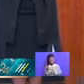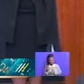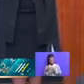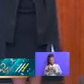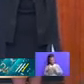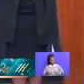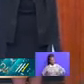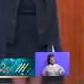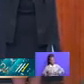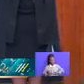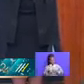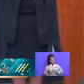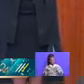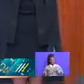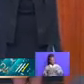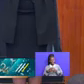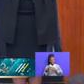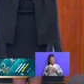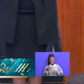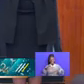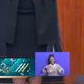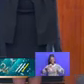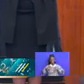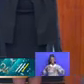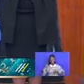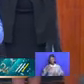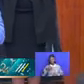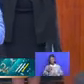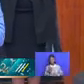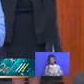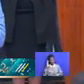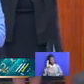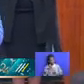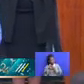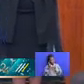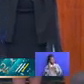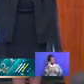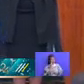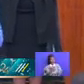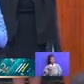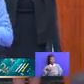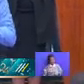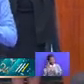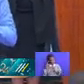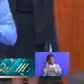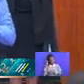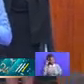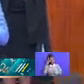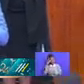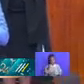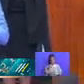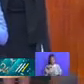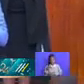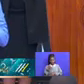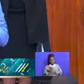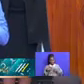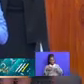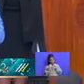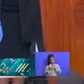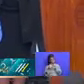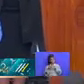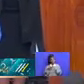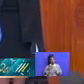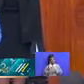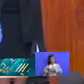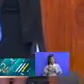fit your life just say I receive it for myself listen I I was one day prophesying for somebody that doesn't have a job in my